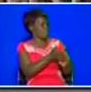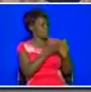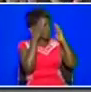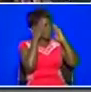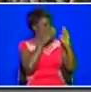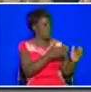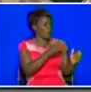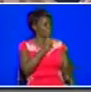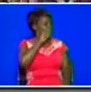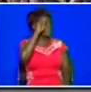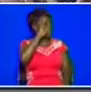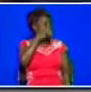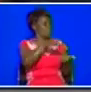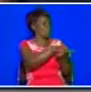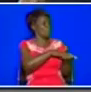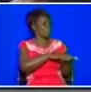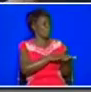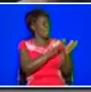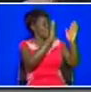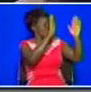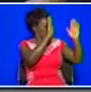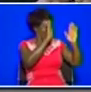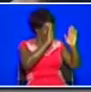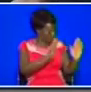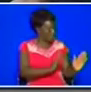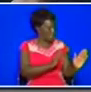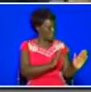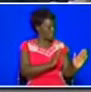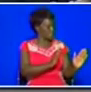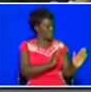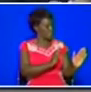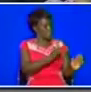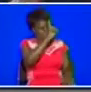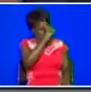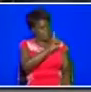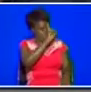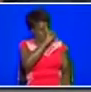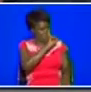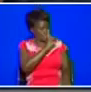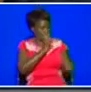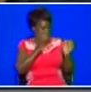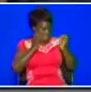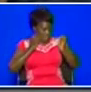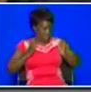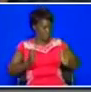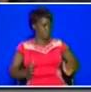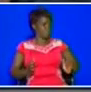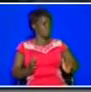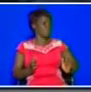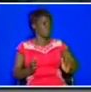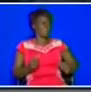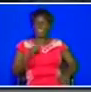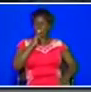political foundation of building a nation. The most important thing for a people is human dignity,